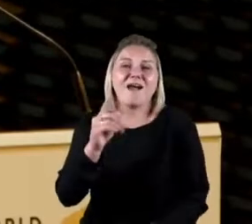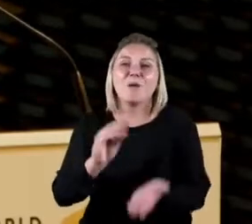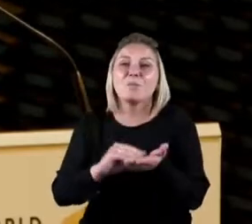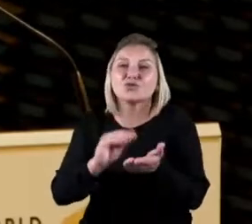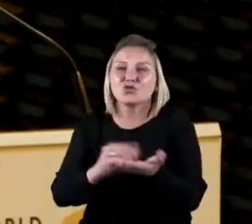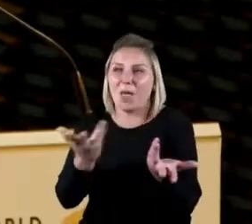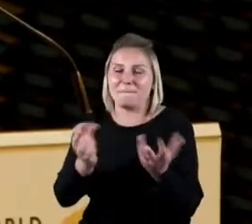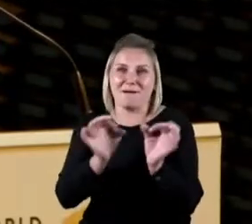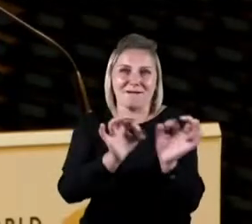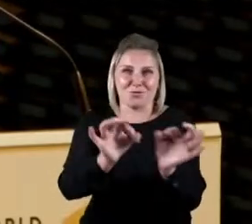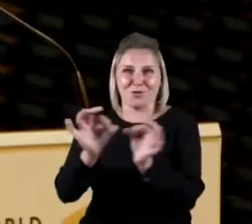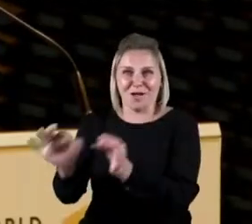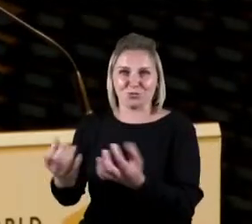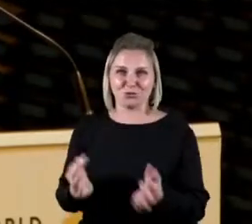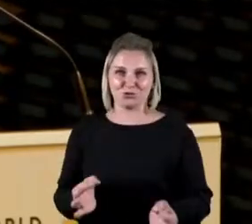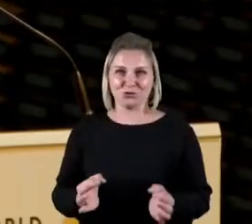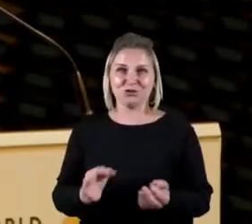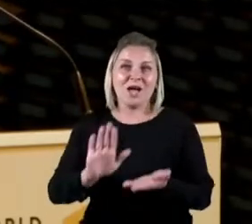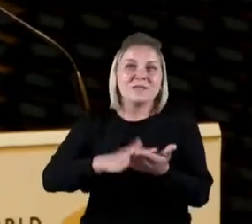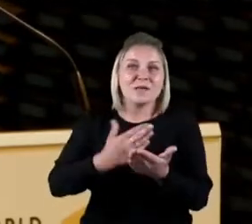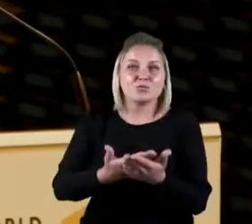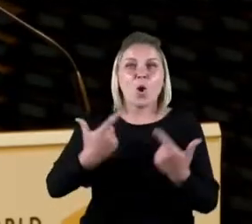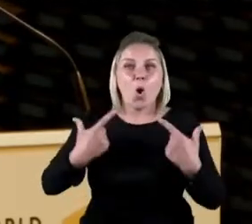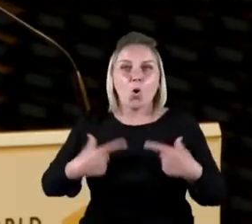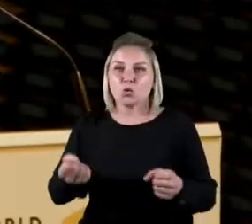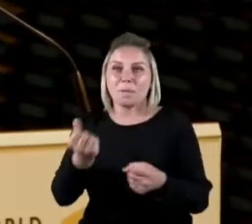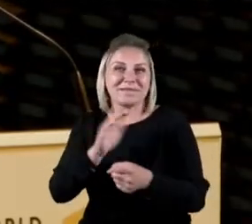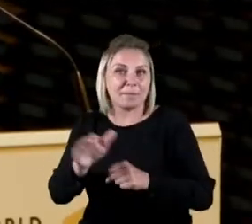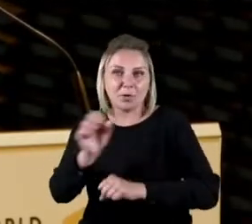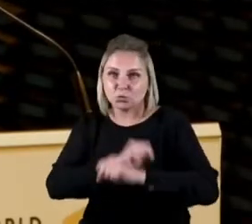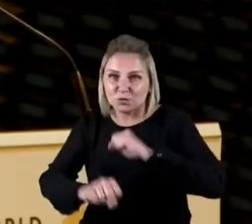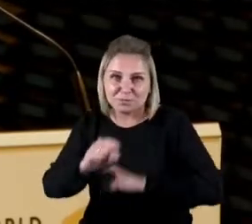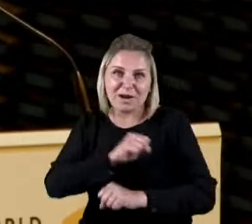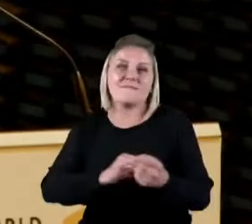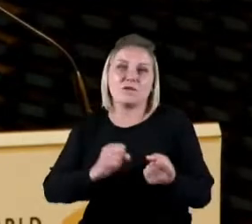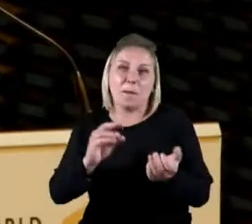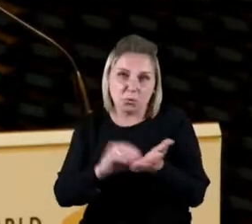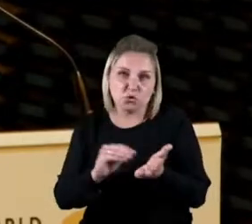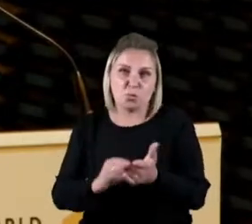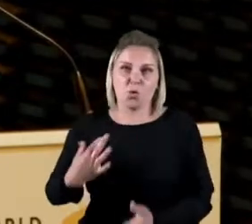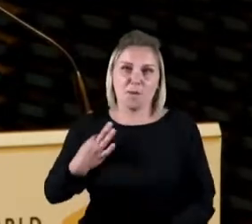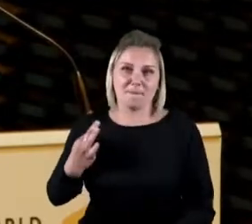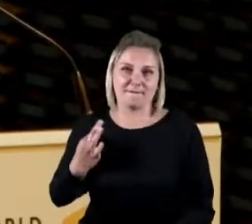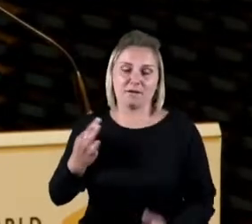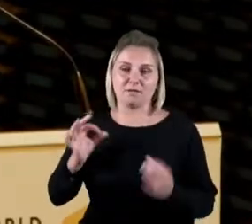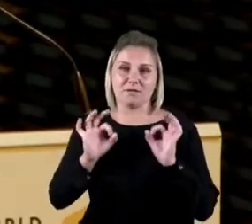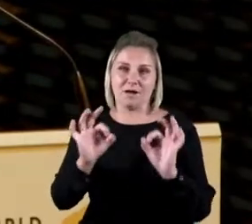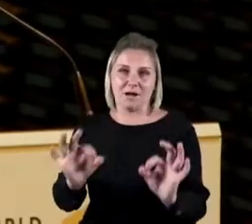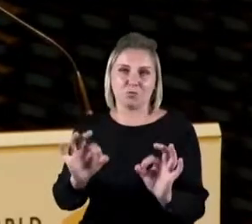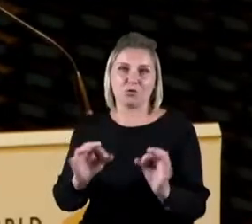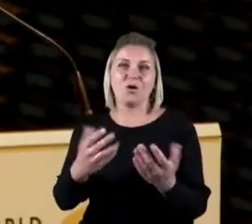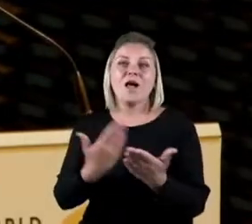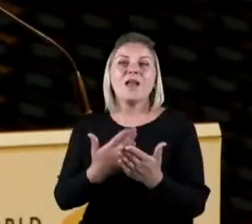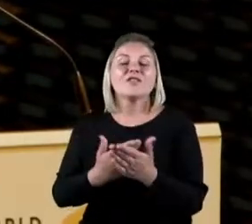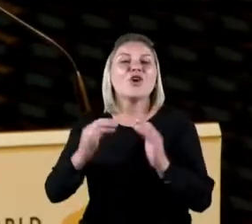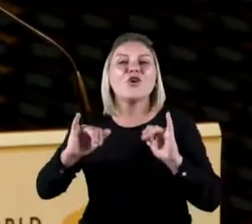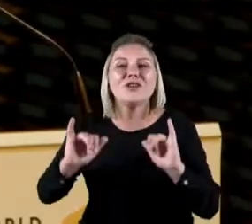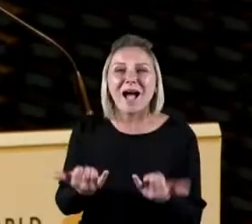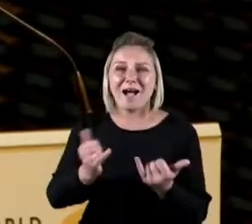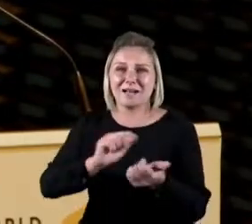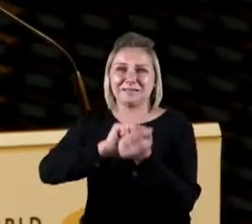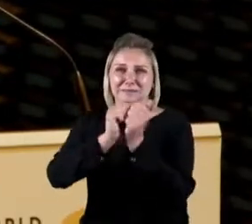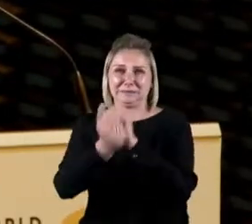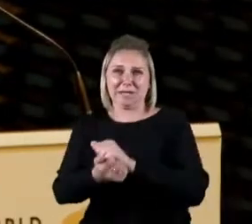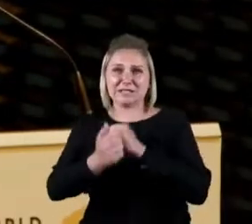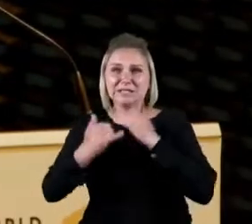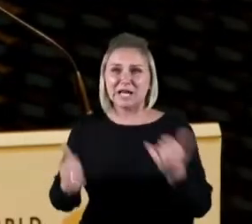with disabilities and some other people require a private car to get around. So what does that mean, and how do we factor that into the discussion and the solutions